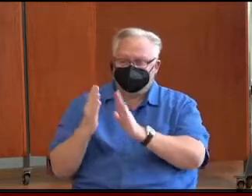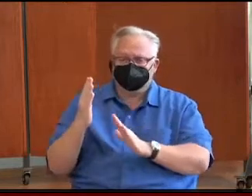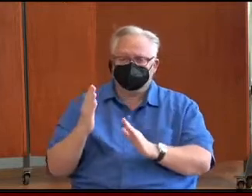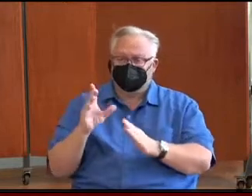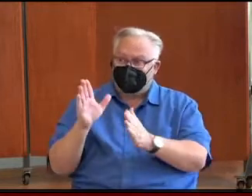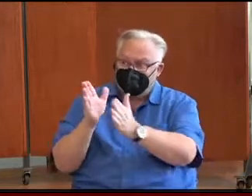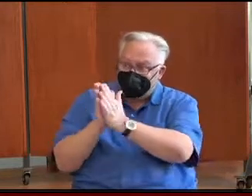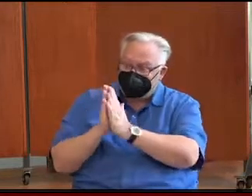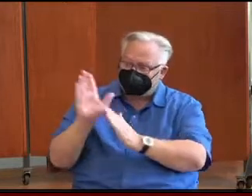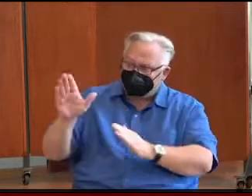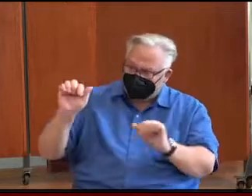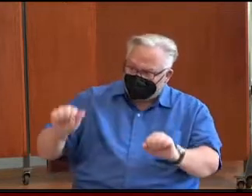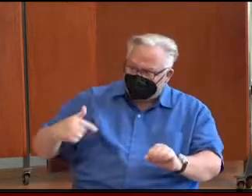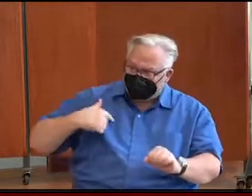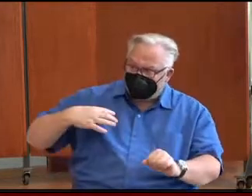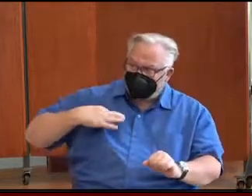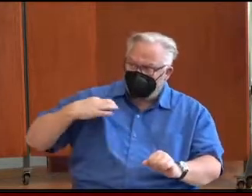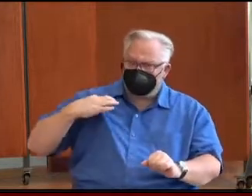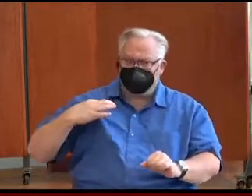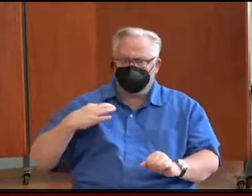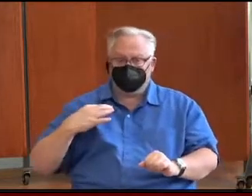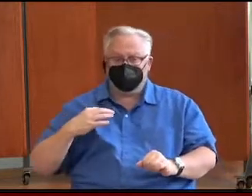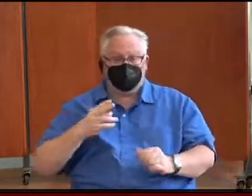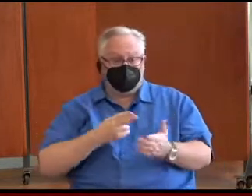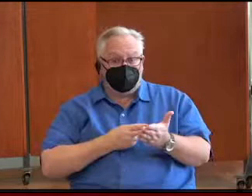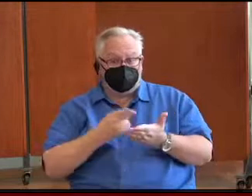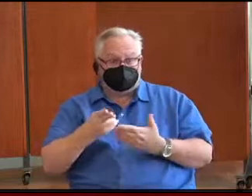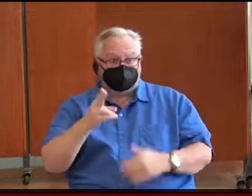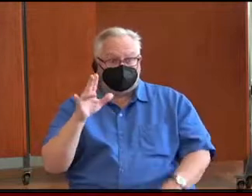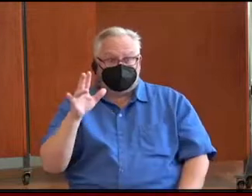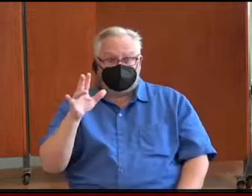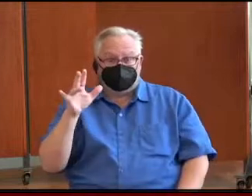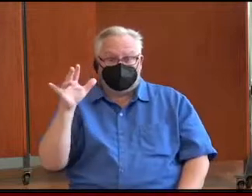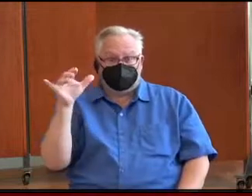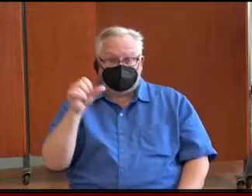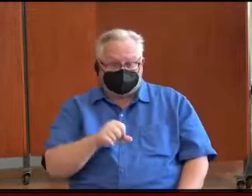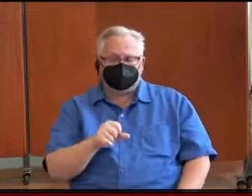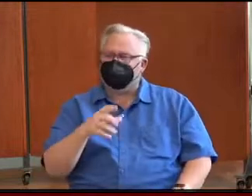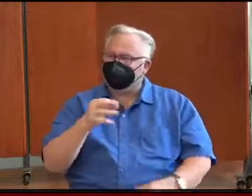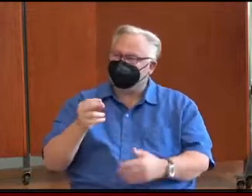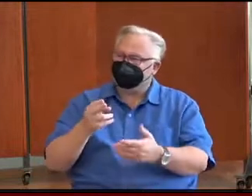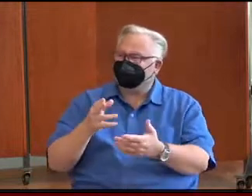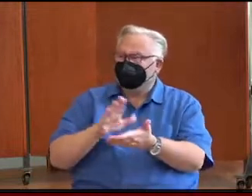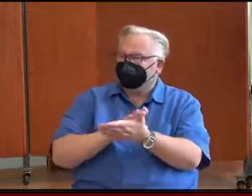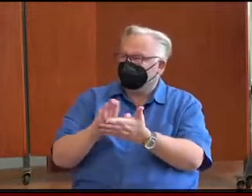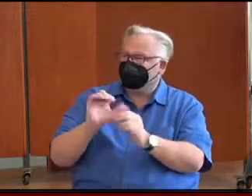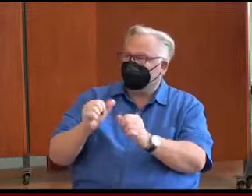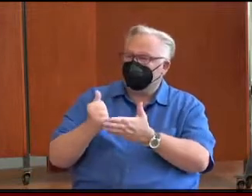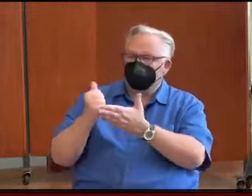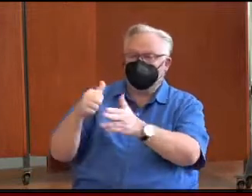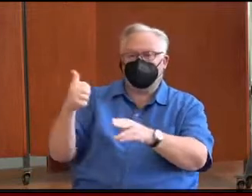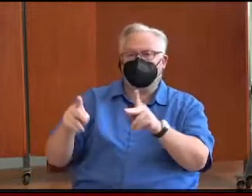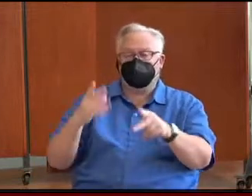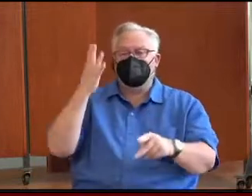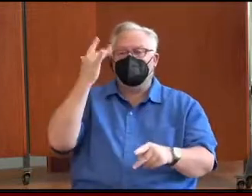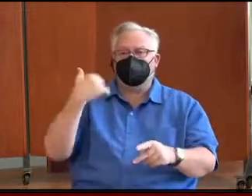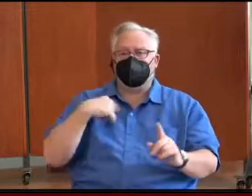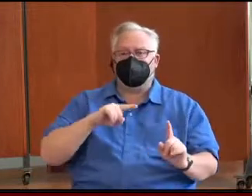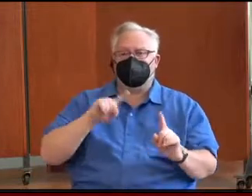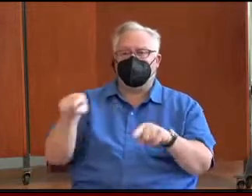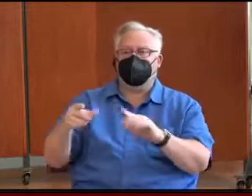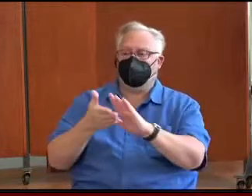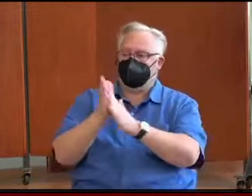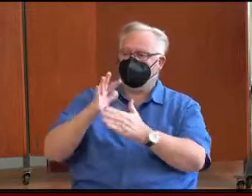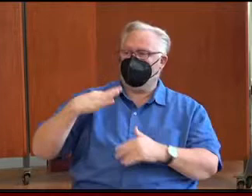asked if I can be a volunteer because honestly, it's nice to help others. And that's why I became a